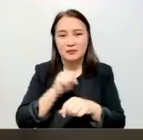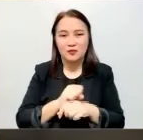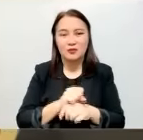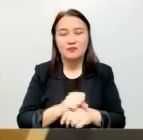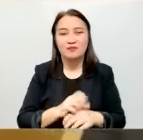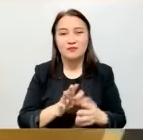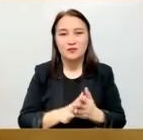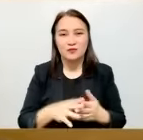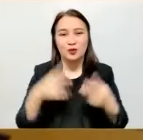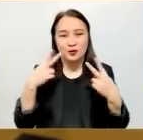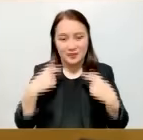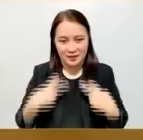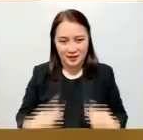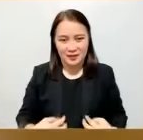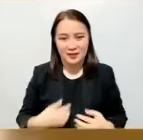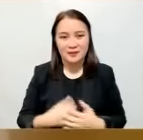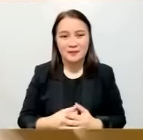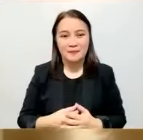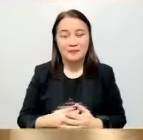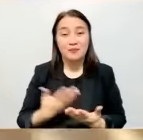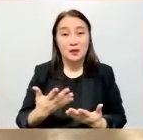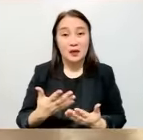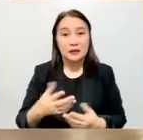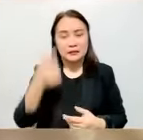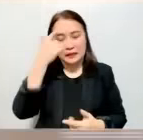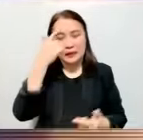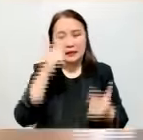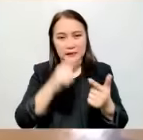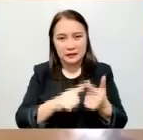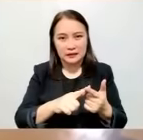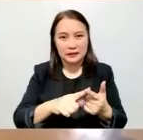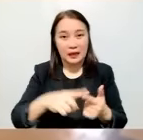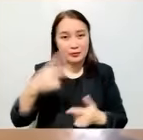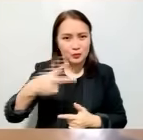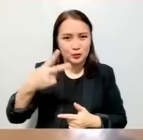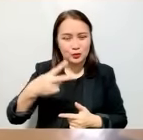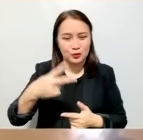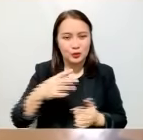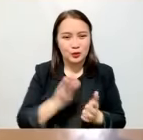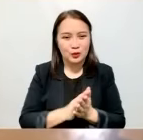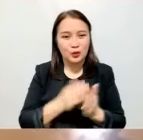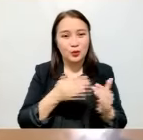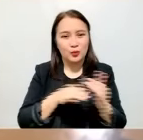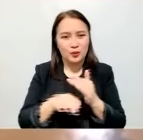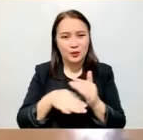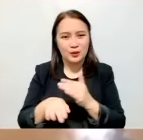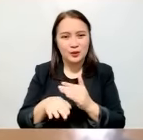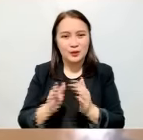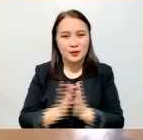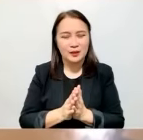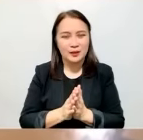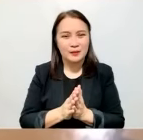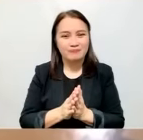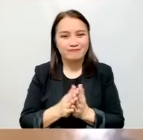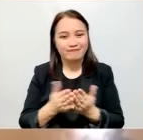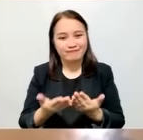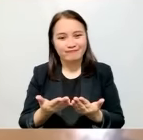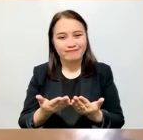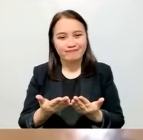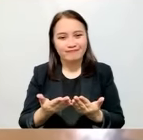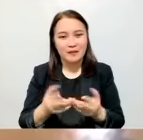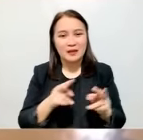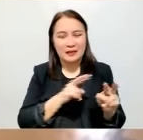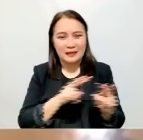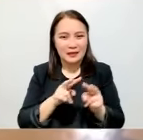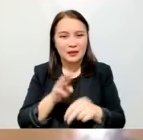ay magtapos bilang top 2 sa qualifying windows. We have to go out and take care of business. But I keep